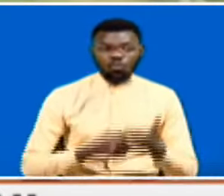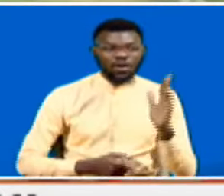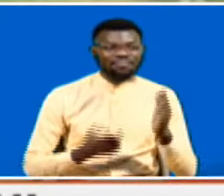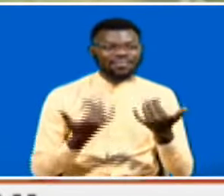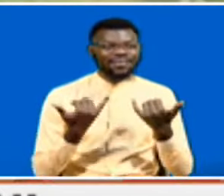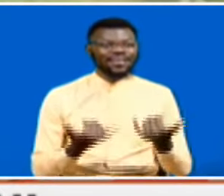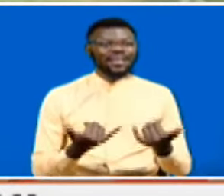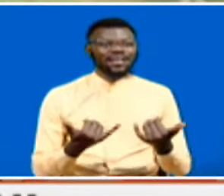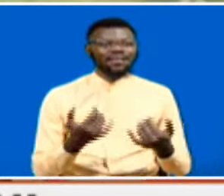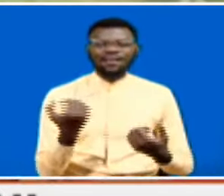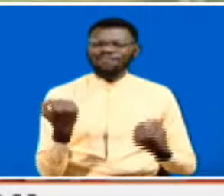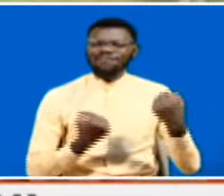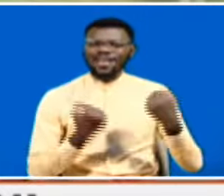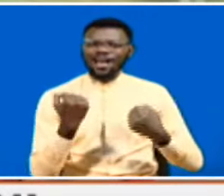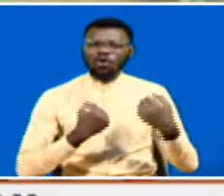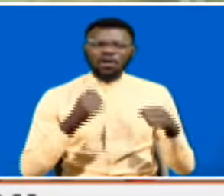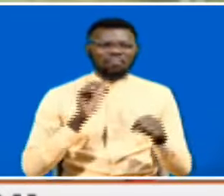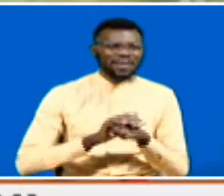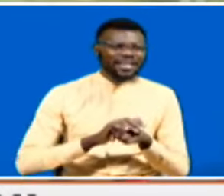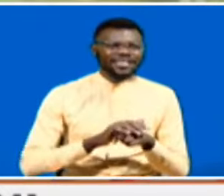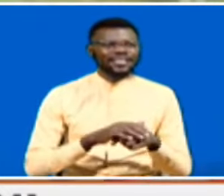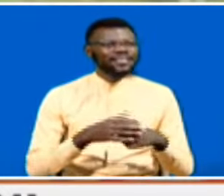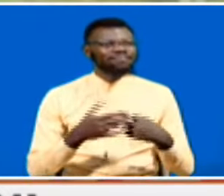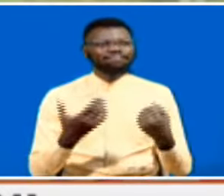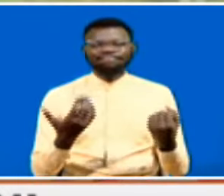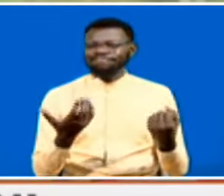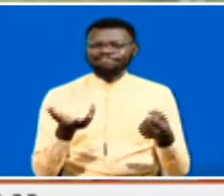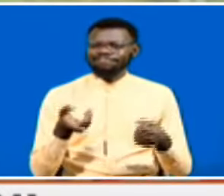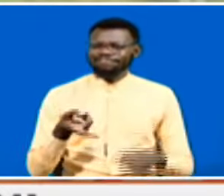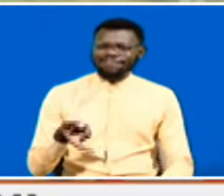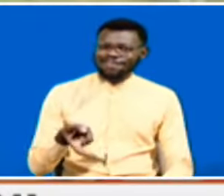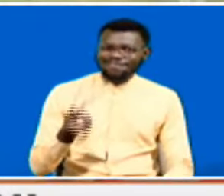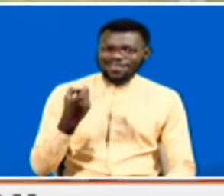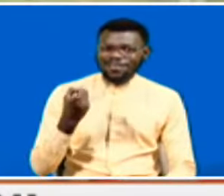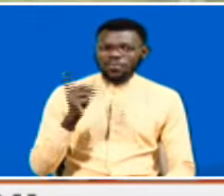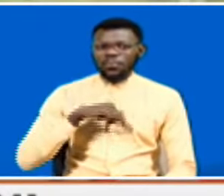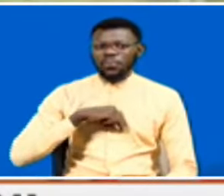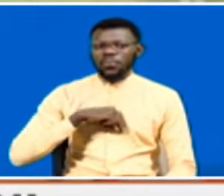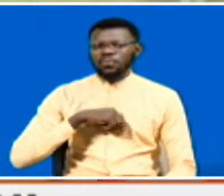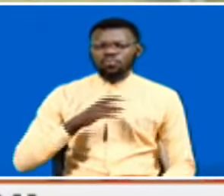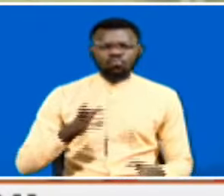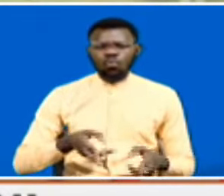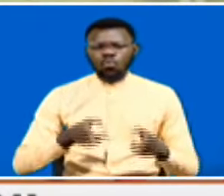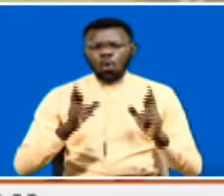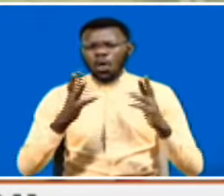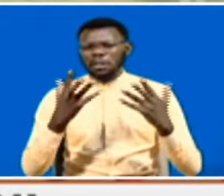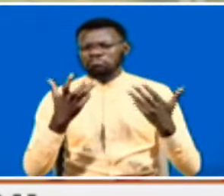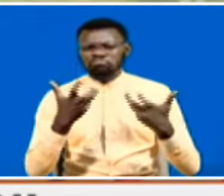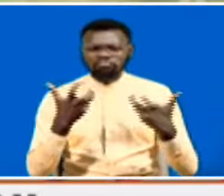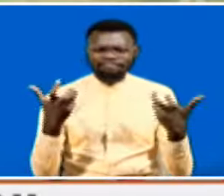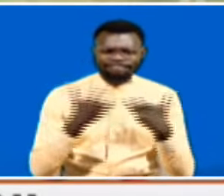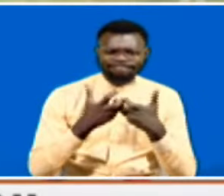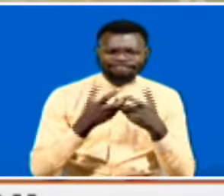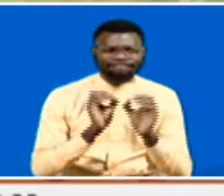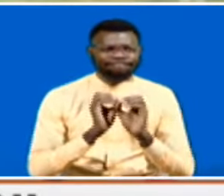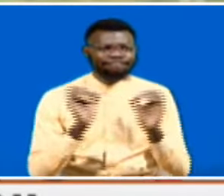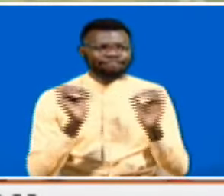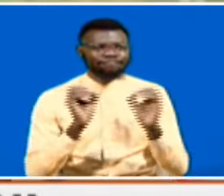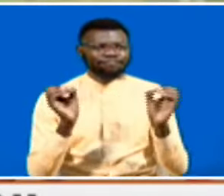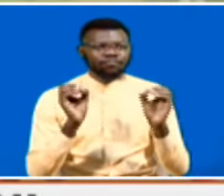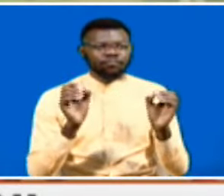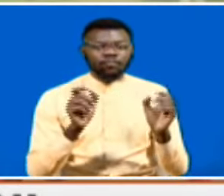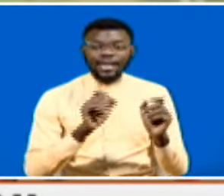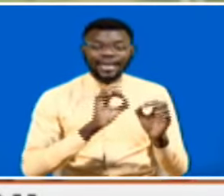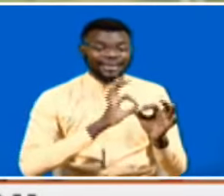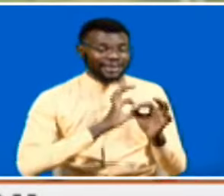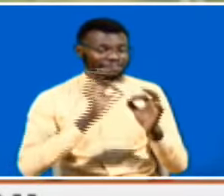nabbed very many vehicles around this route that are not roadworthy. They don't have correct speed